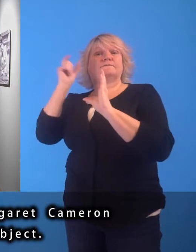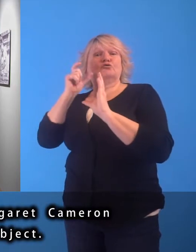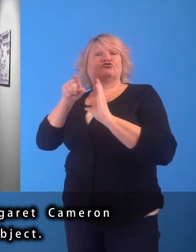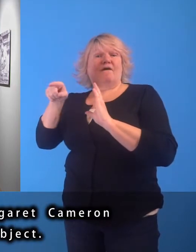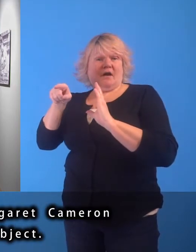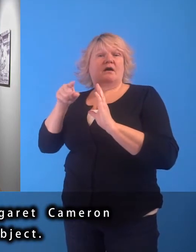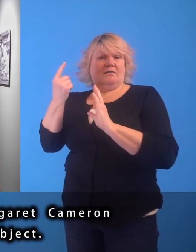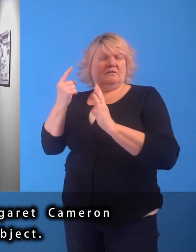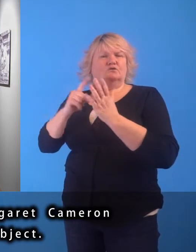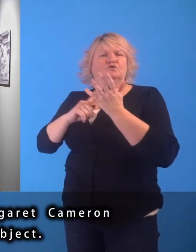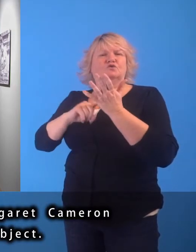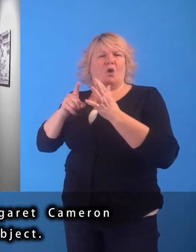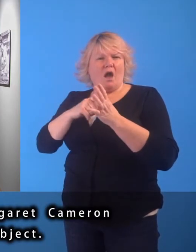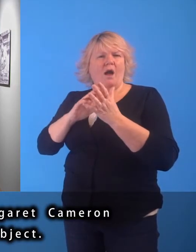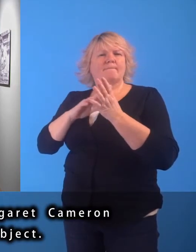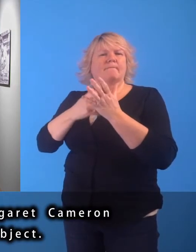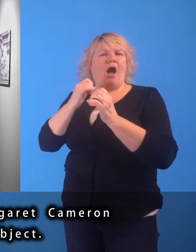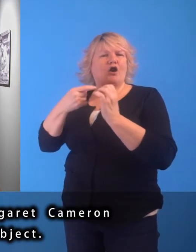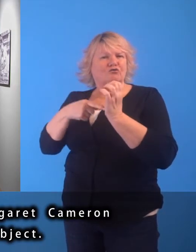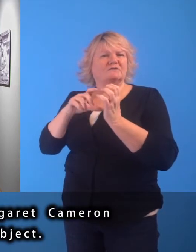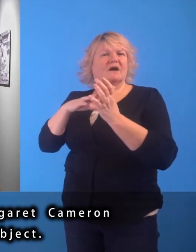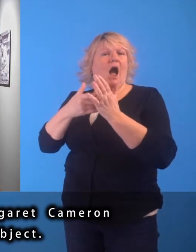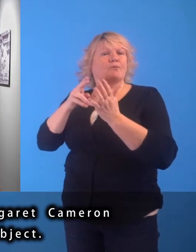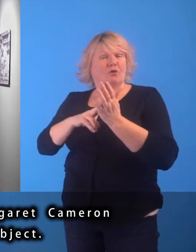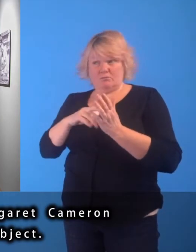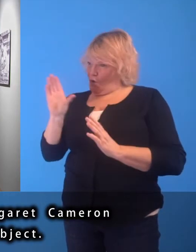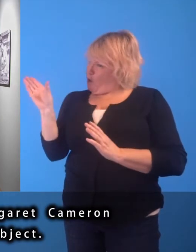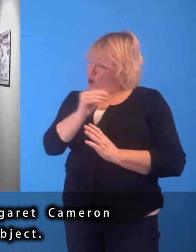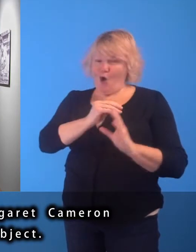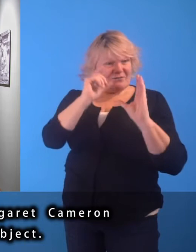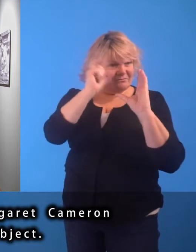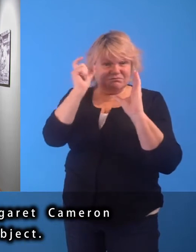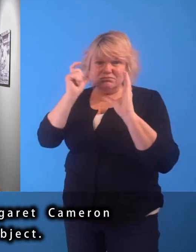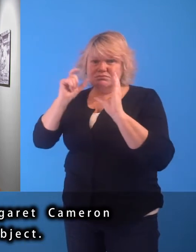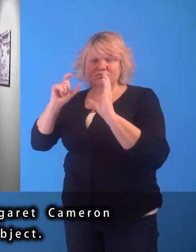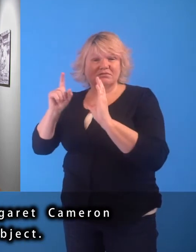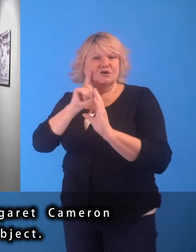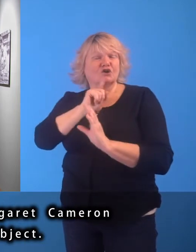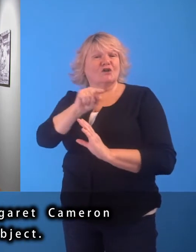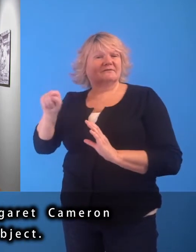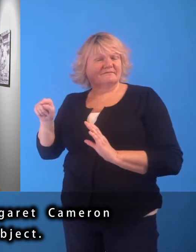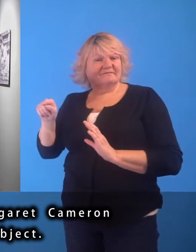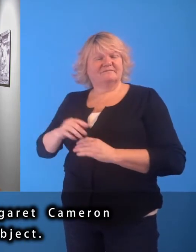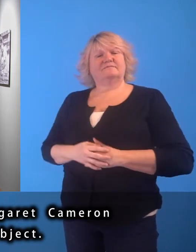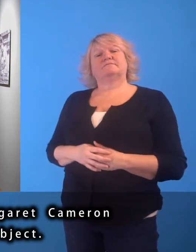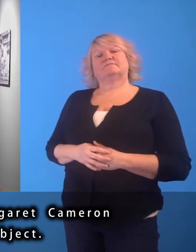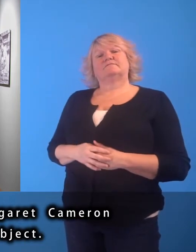and photographers like Julia Margaret Cameron all engaged with the subject.